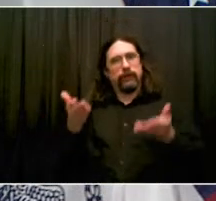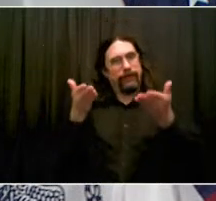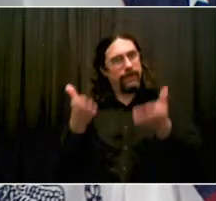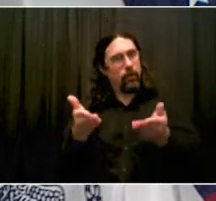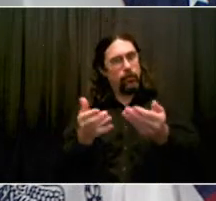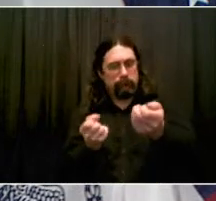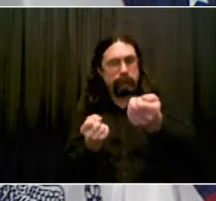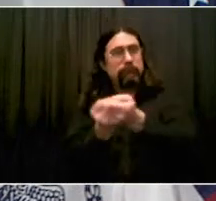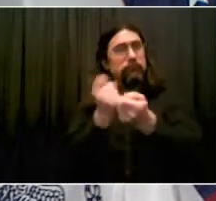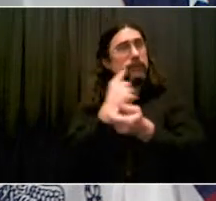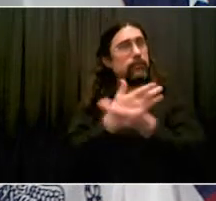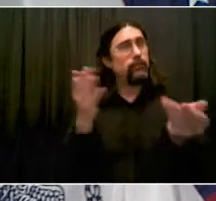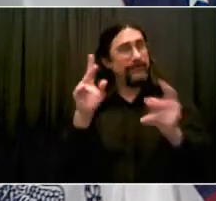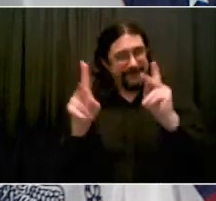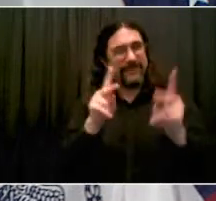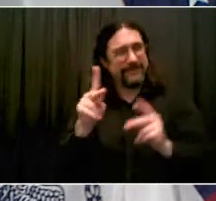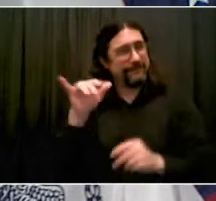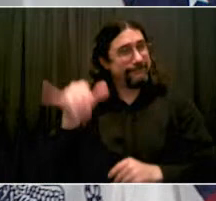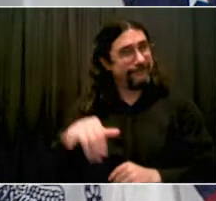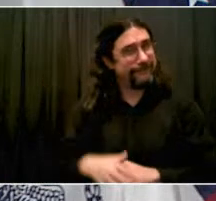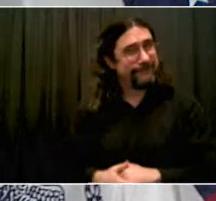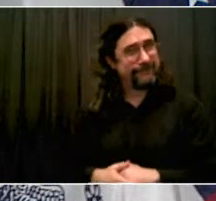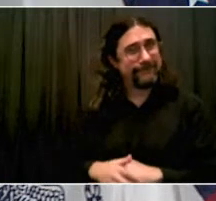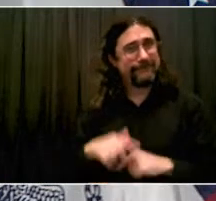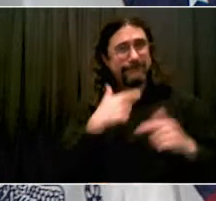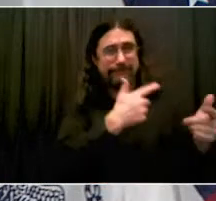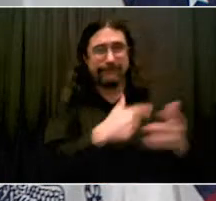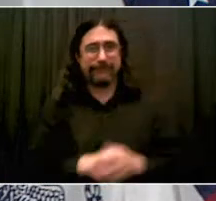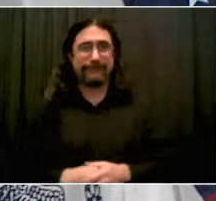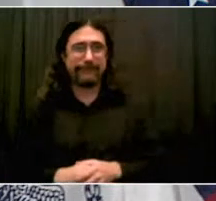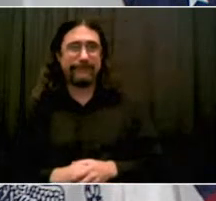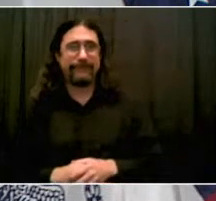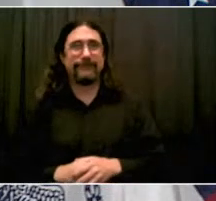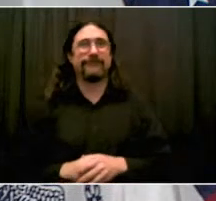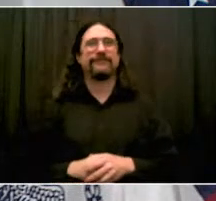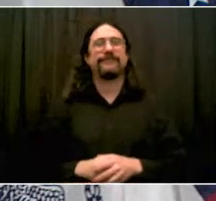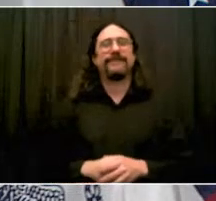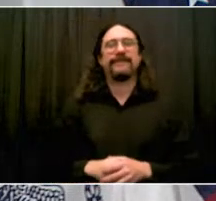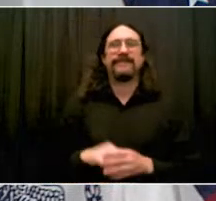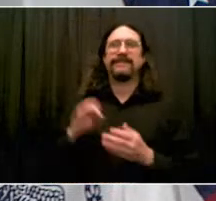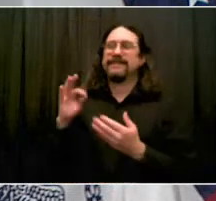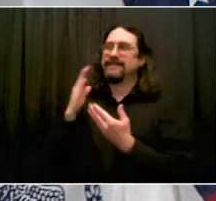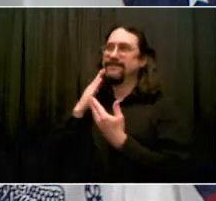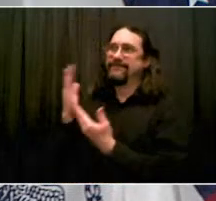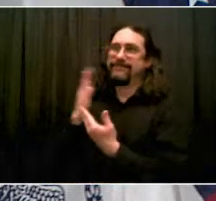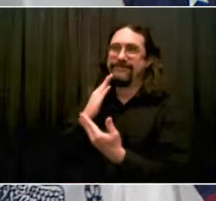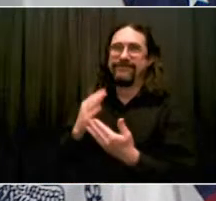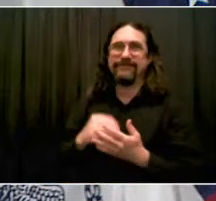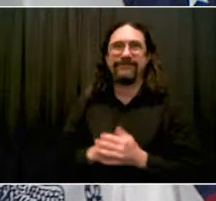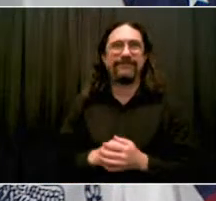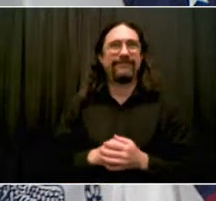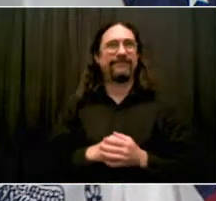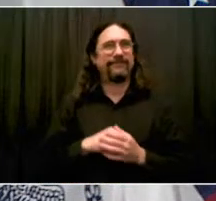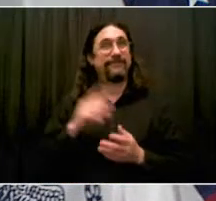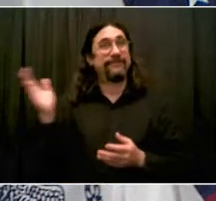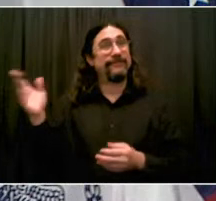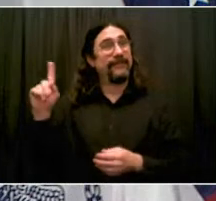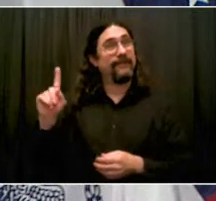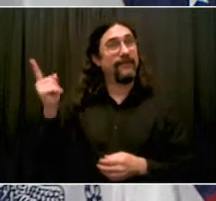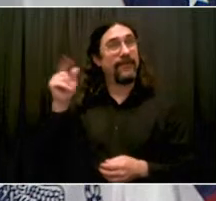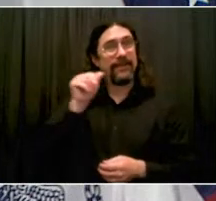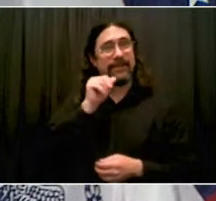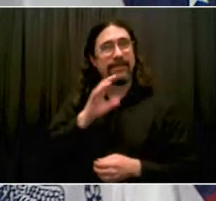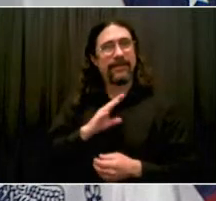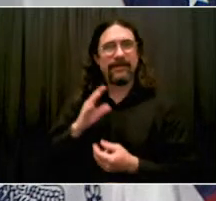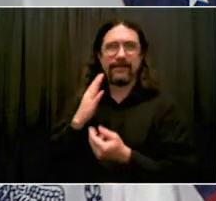fervent belief that we can and we must reach everyone who needs help. I want to bring another person forward who